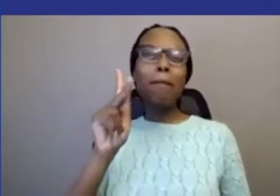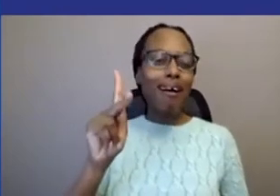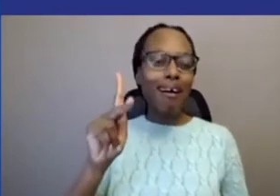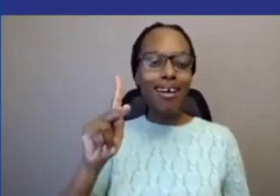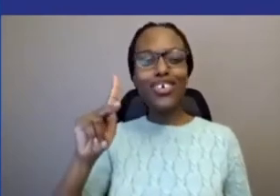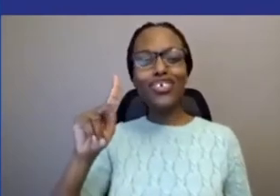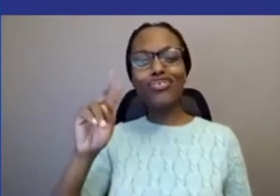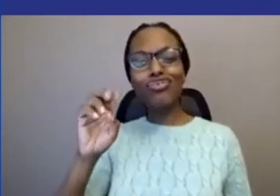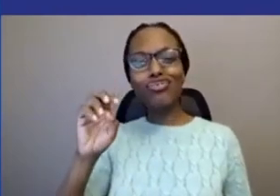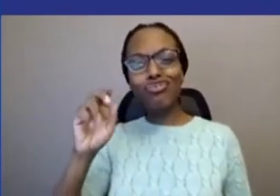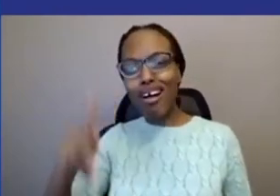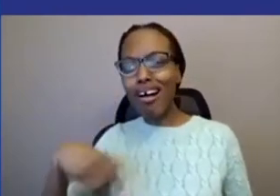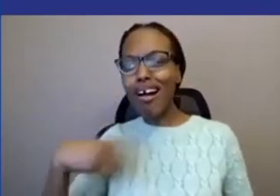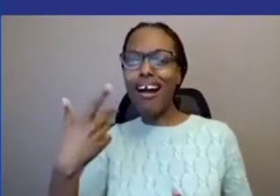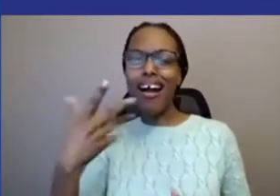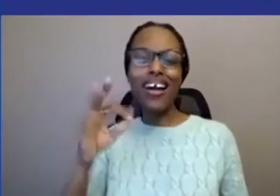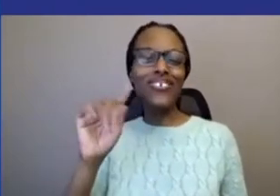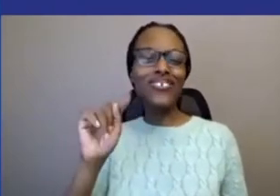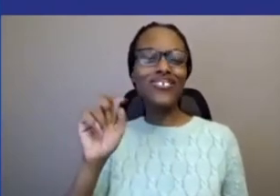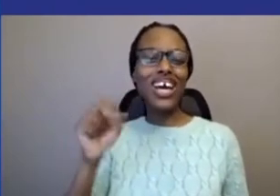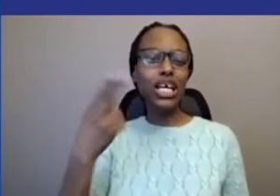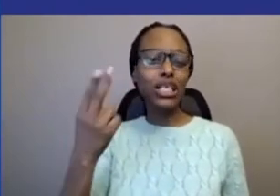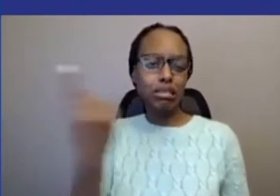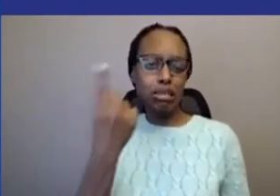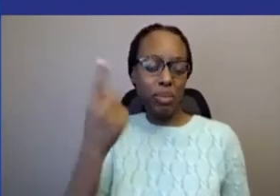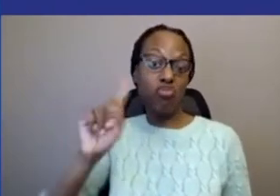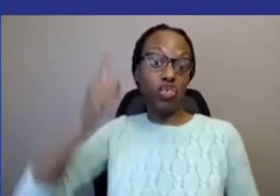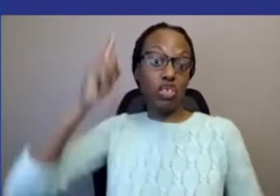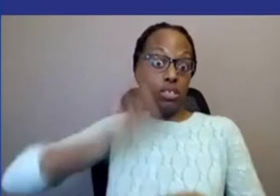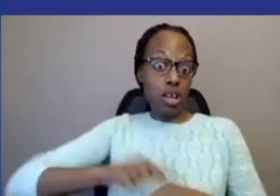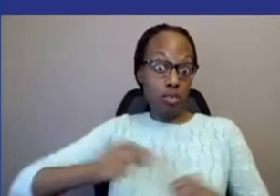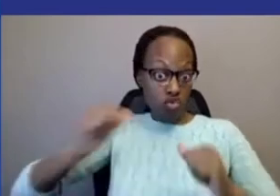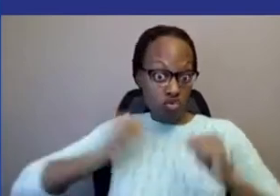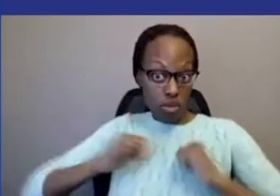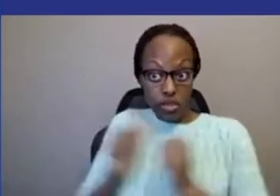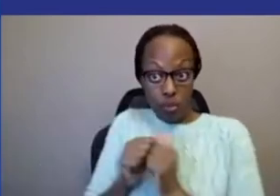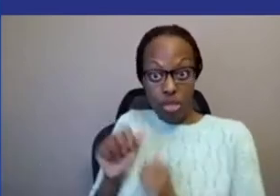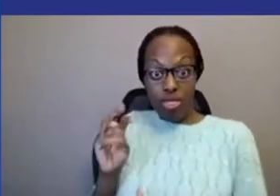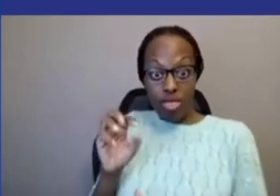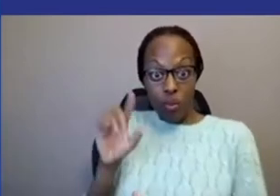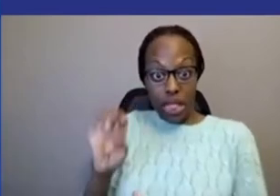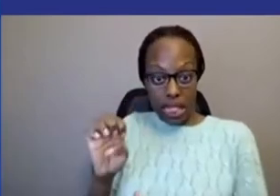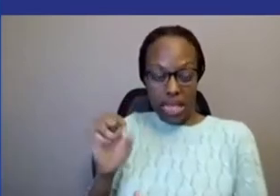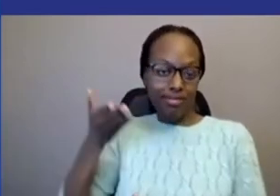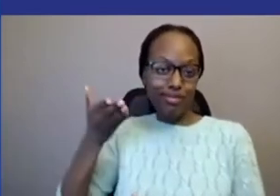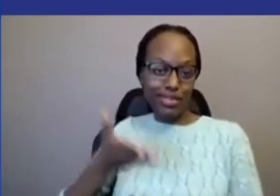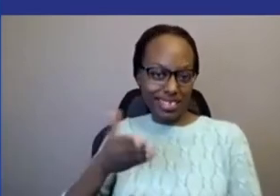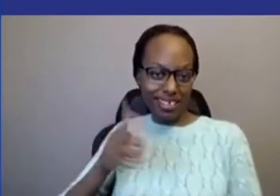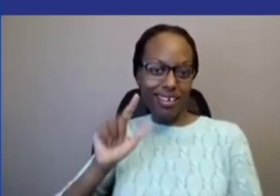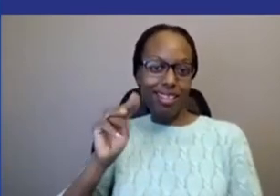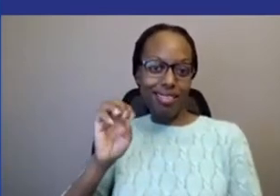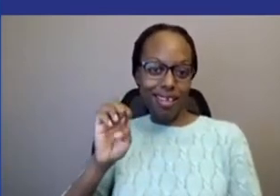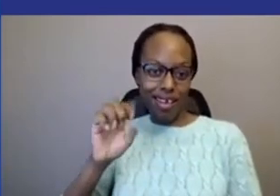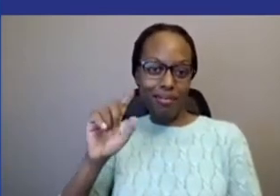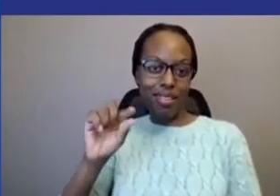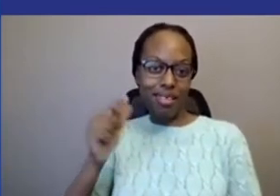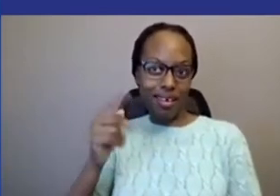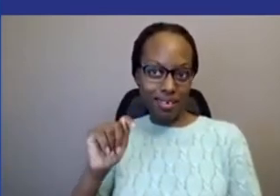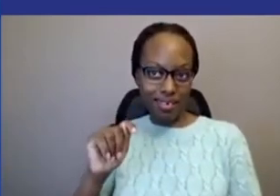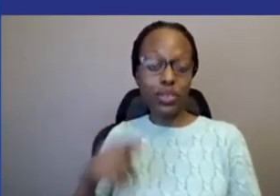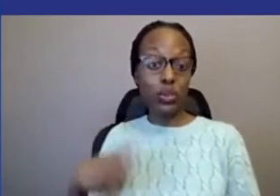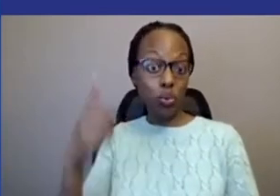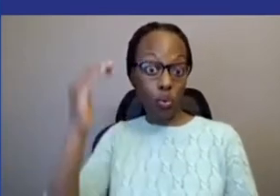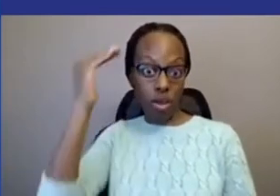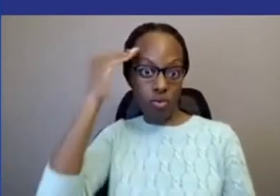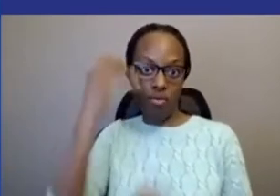to a major club at 18 years old. So I think I knew that I loved voguing and experiencing